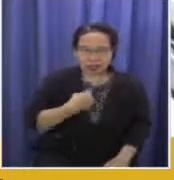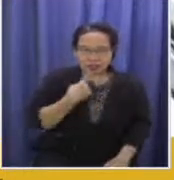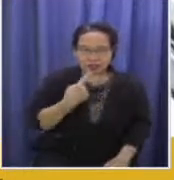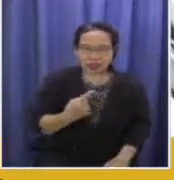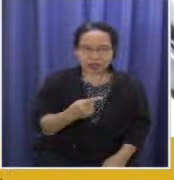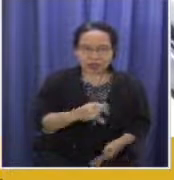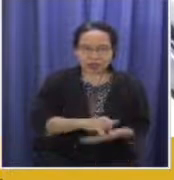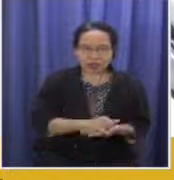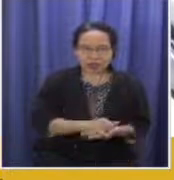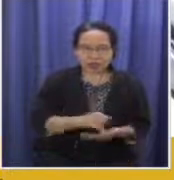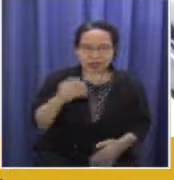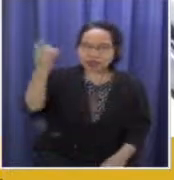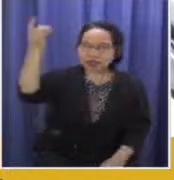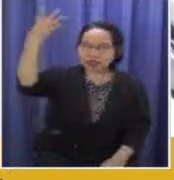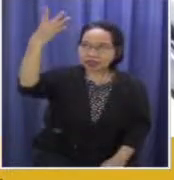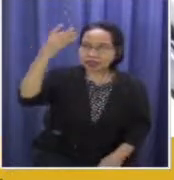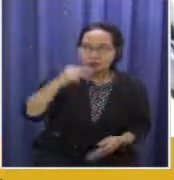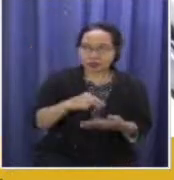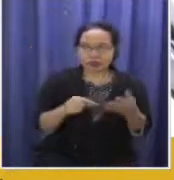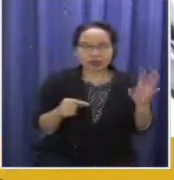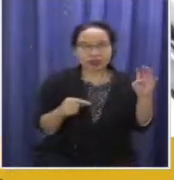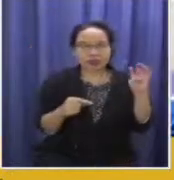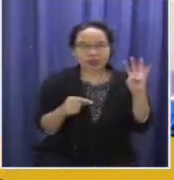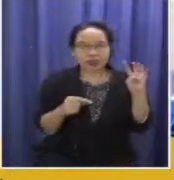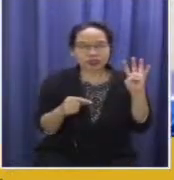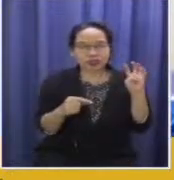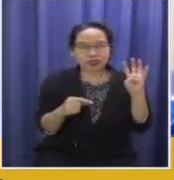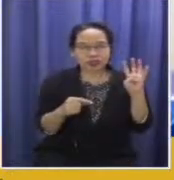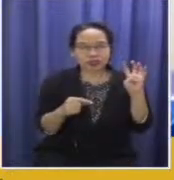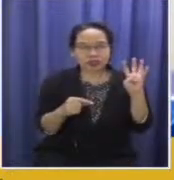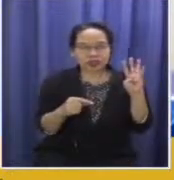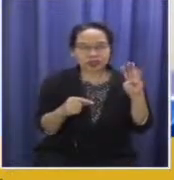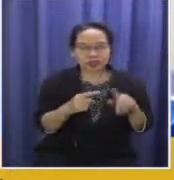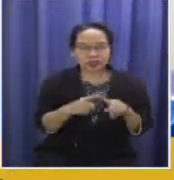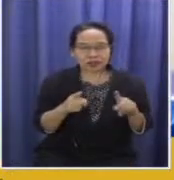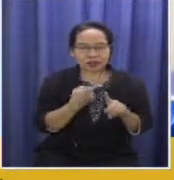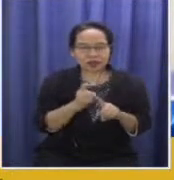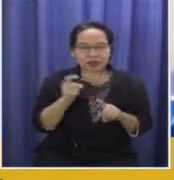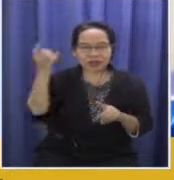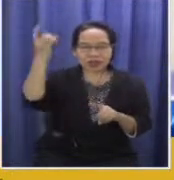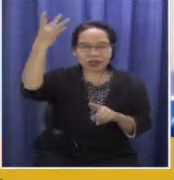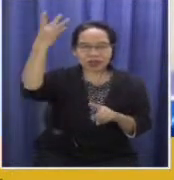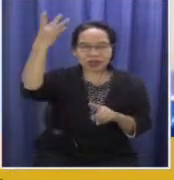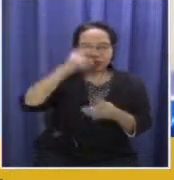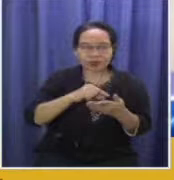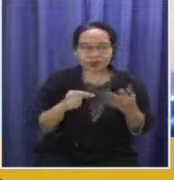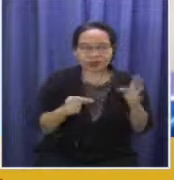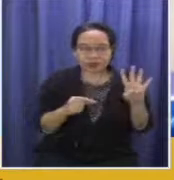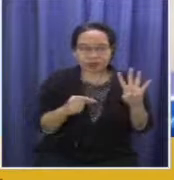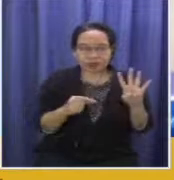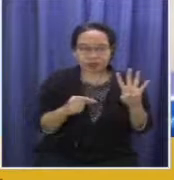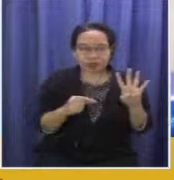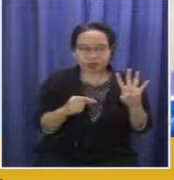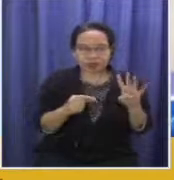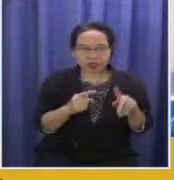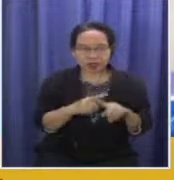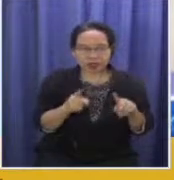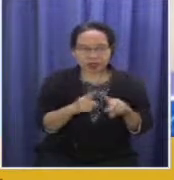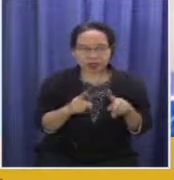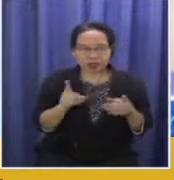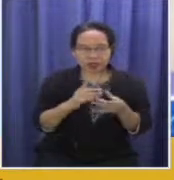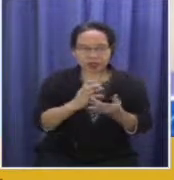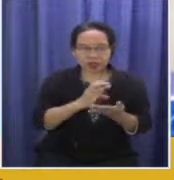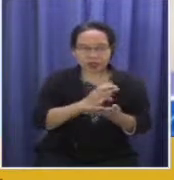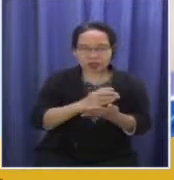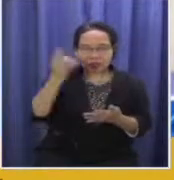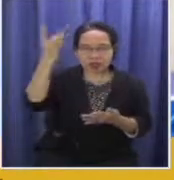that the light in verse 14 is different from the light in verse 4. Of course, the